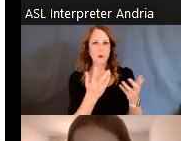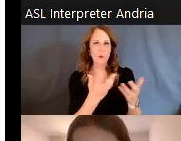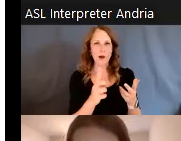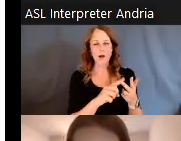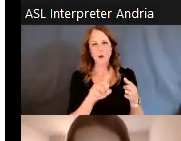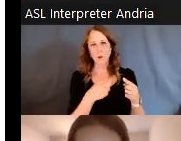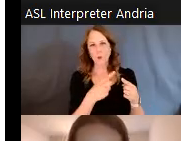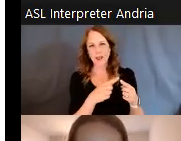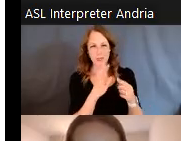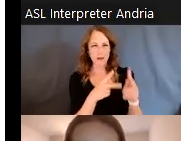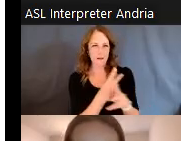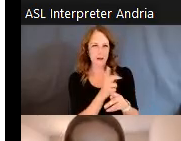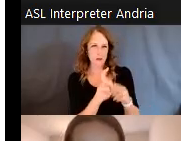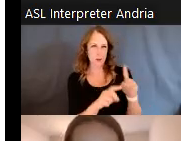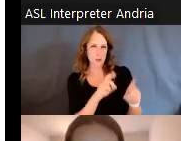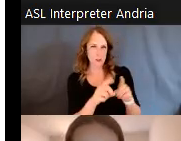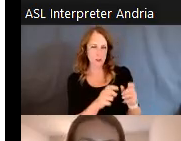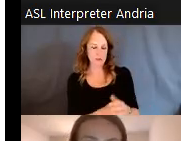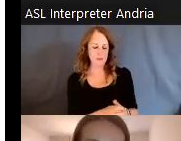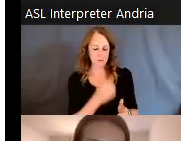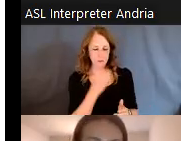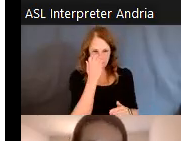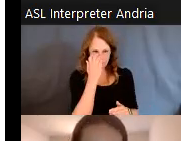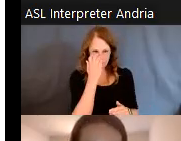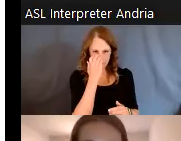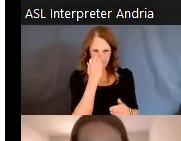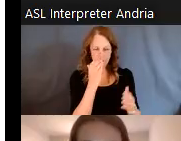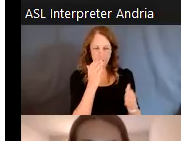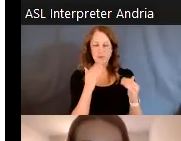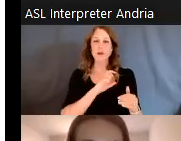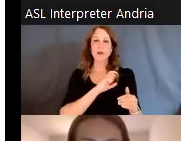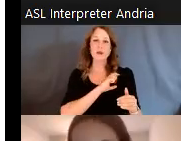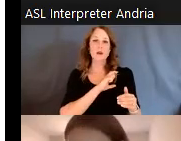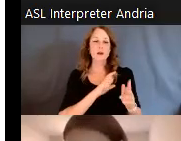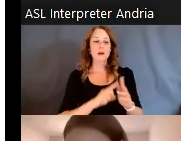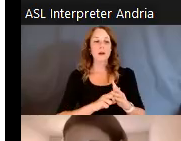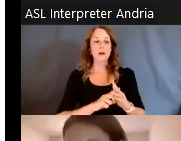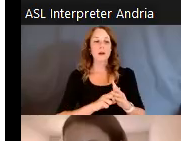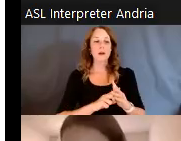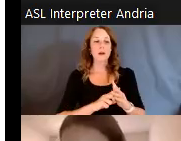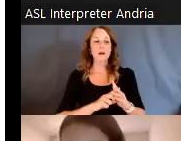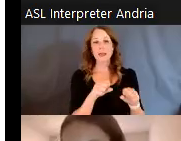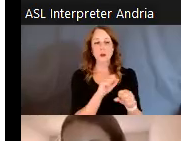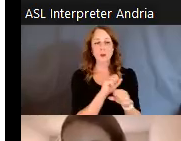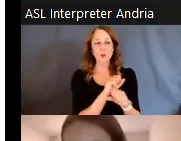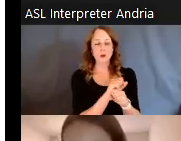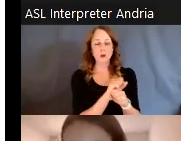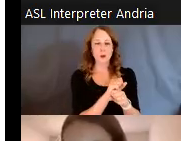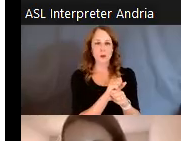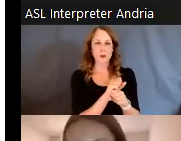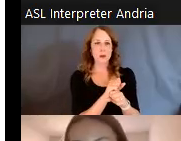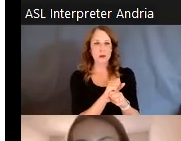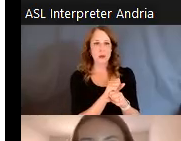sort of questions. And then law enforcement initially also is working to secure and investigate the crime